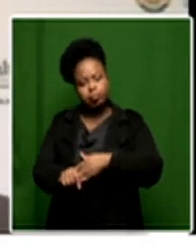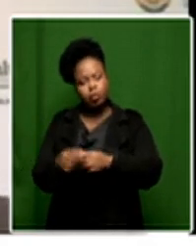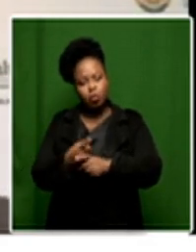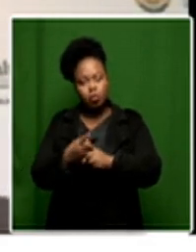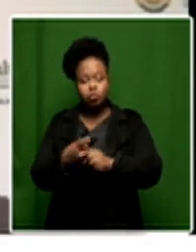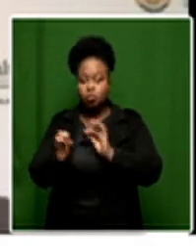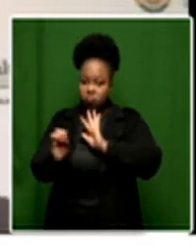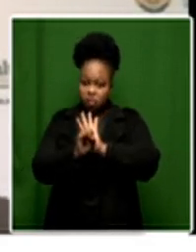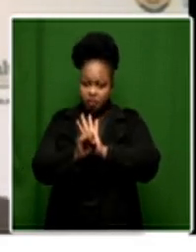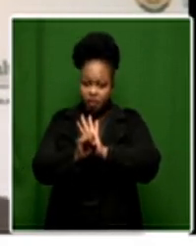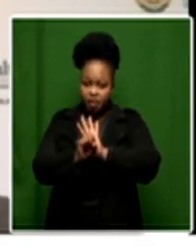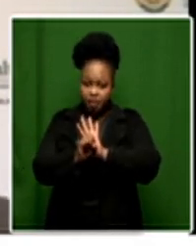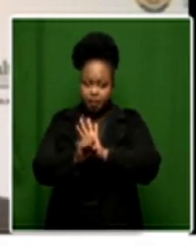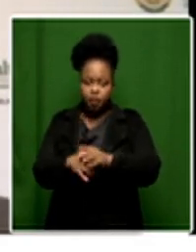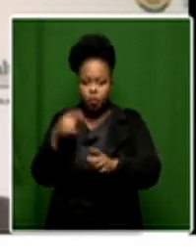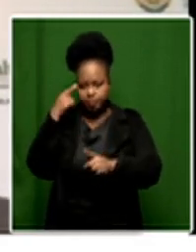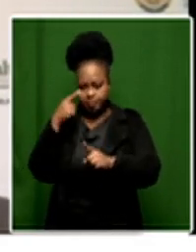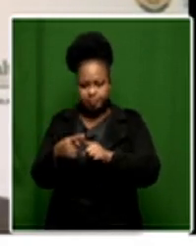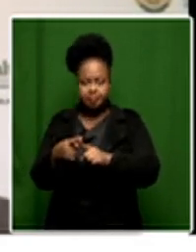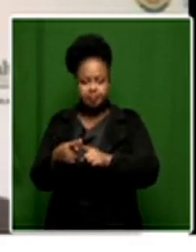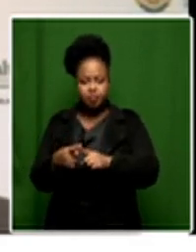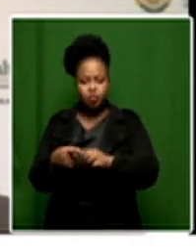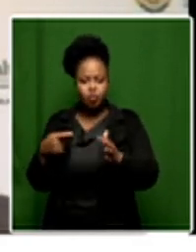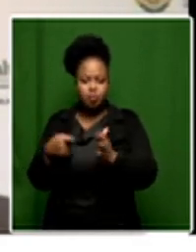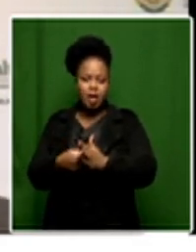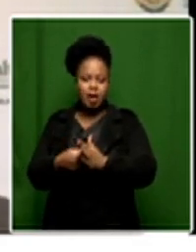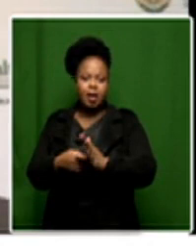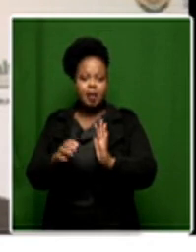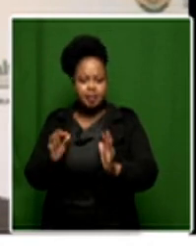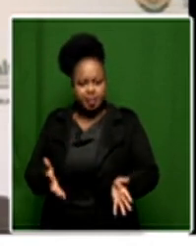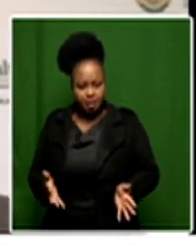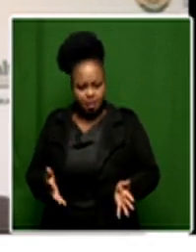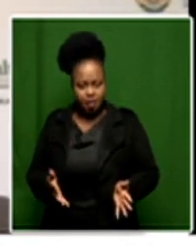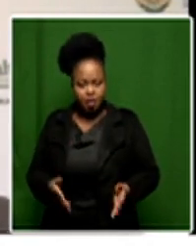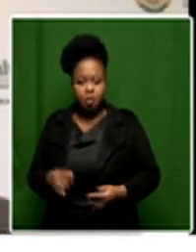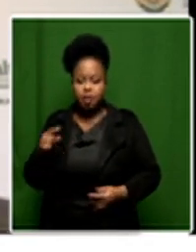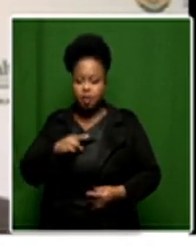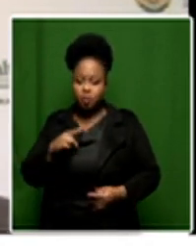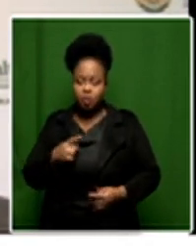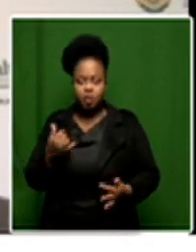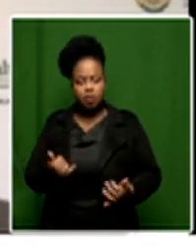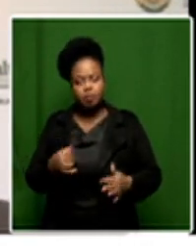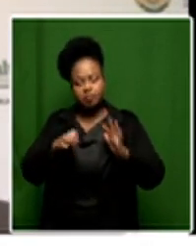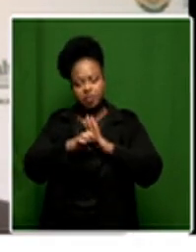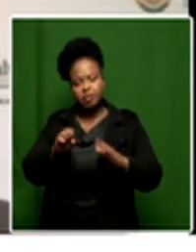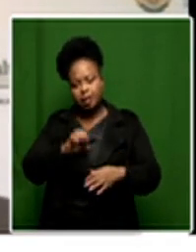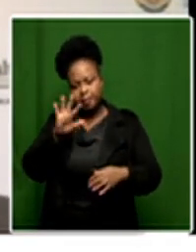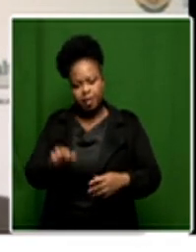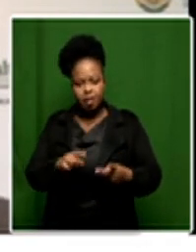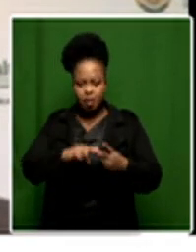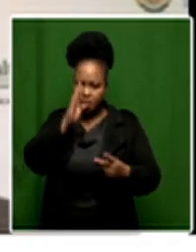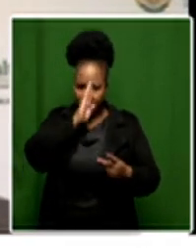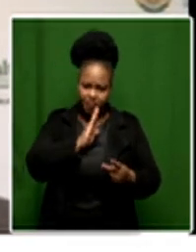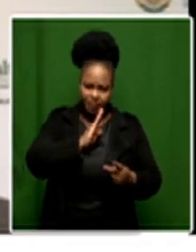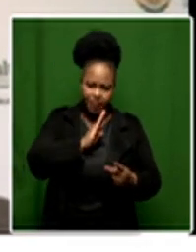determined for purposes of buying the vaccine, which is why, for example, South Africa and Brazil